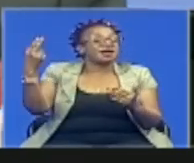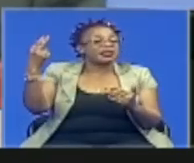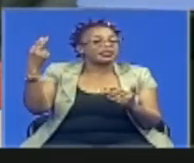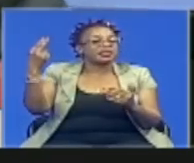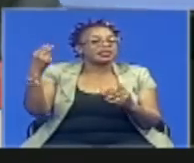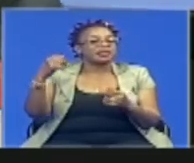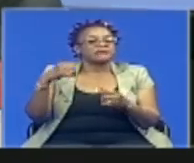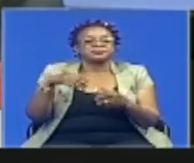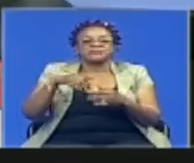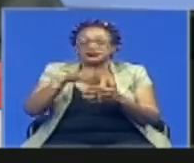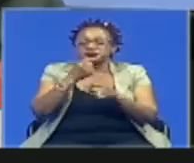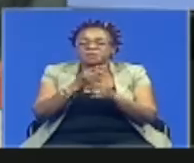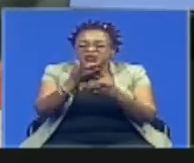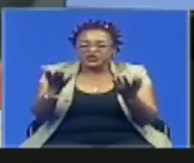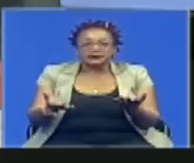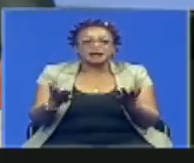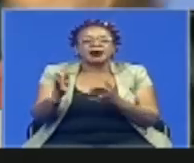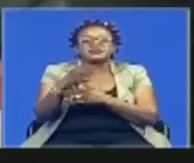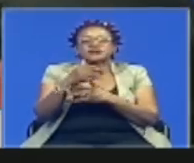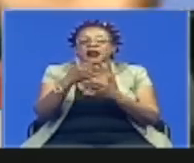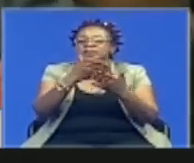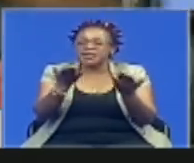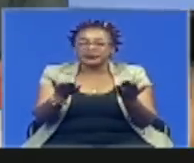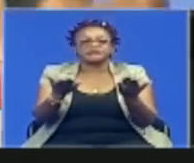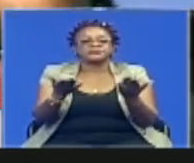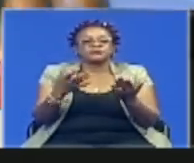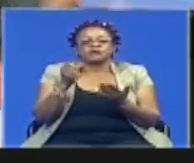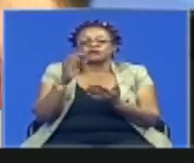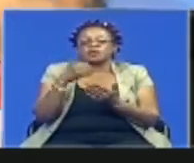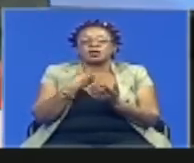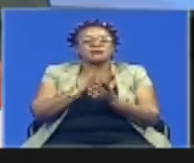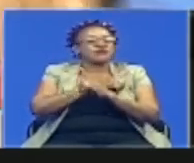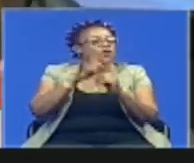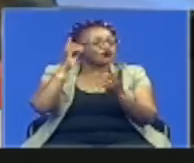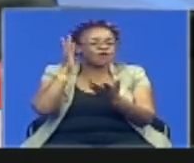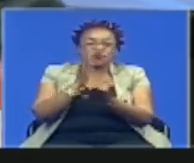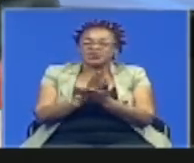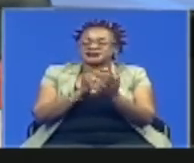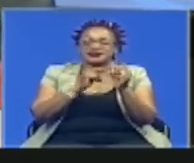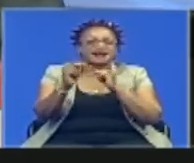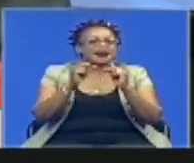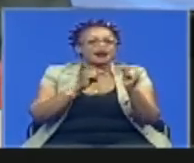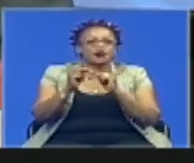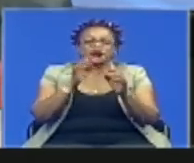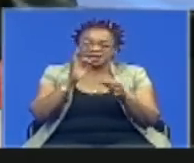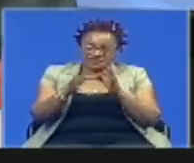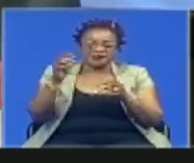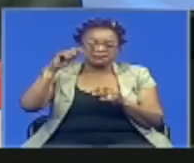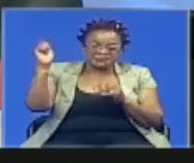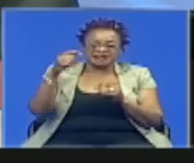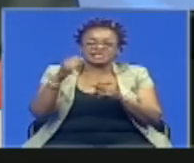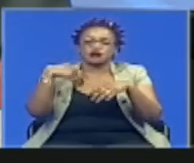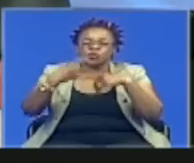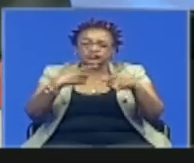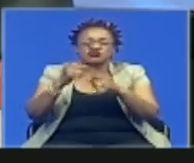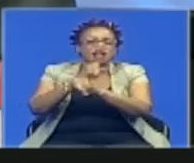up, tenders are lined up, ambassadorial position are lined up. So there will be no honest dialogue as long as the president's gatekeepers keep on telling